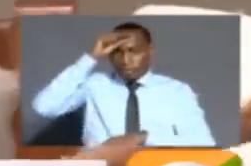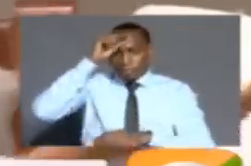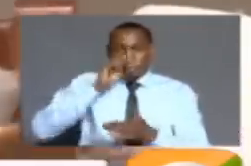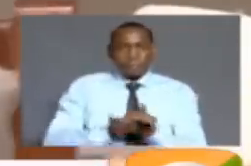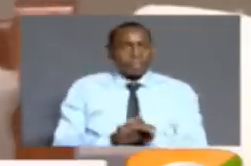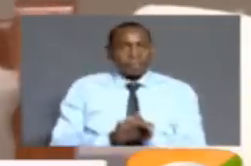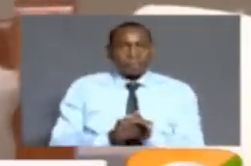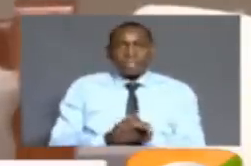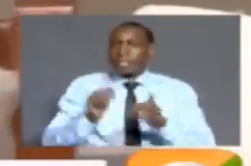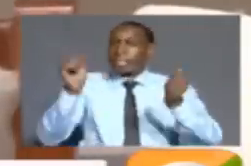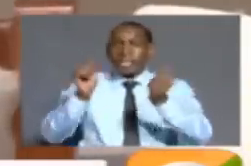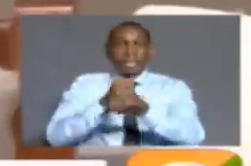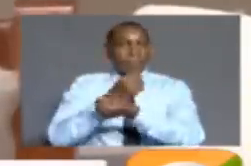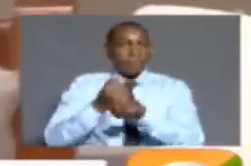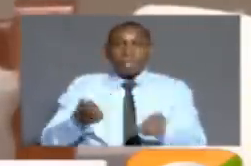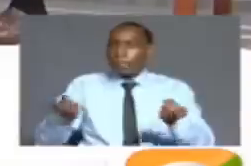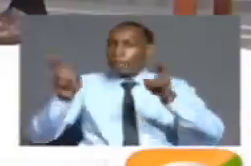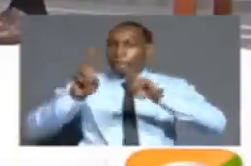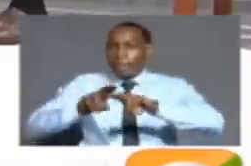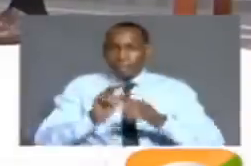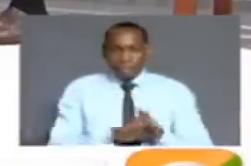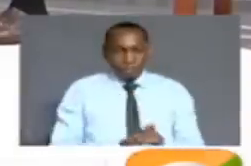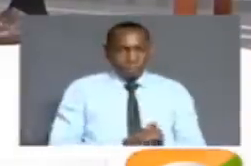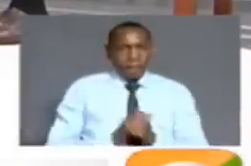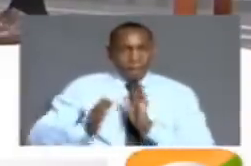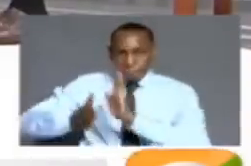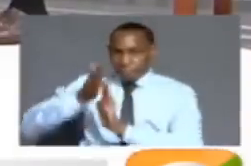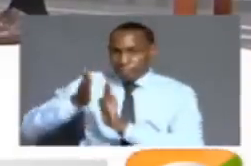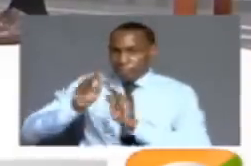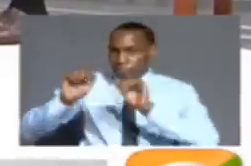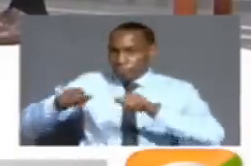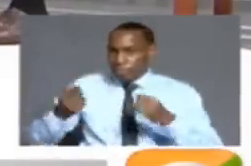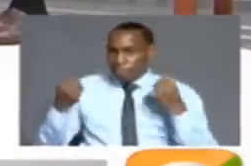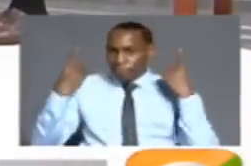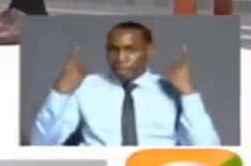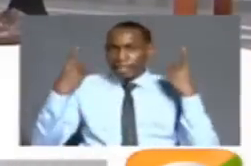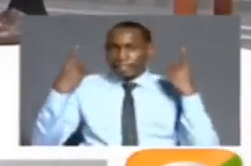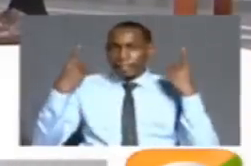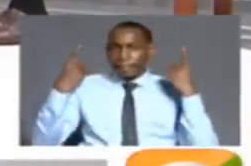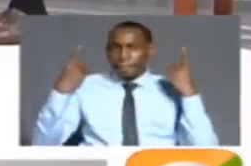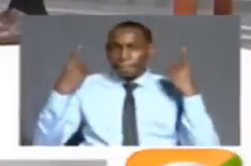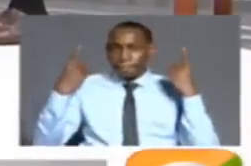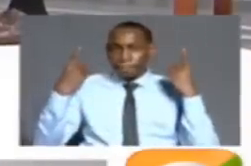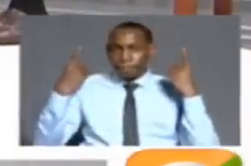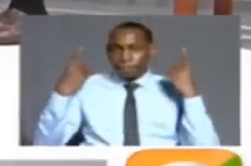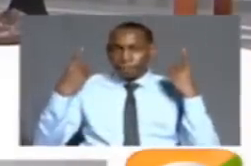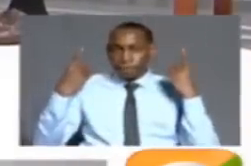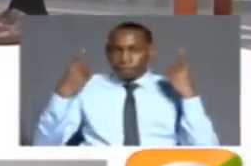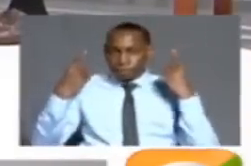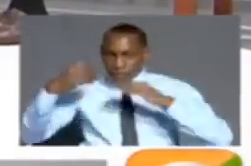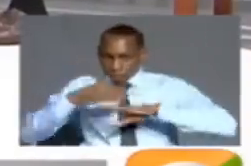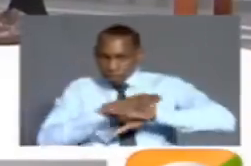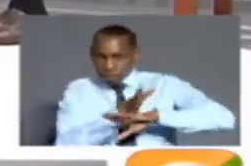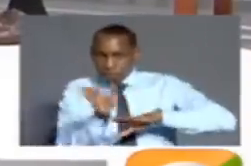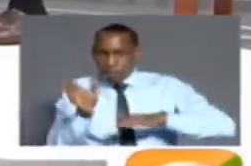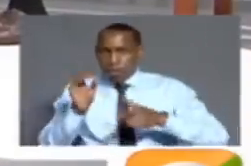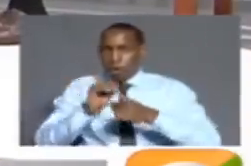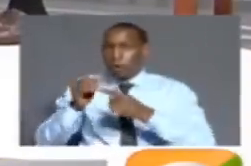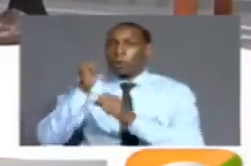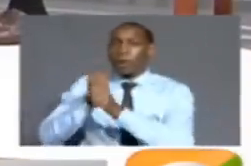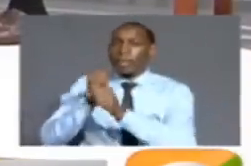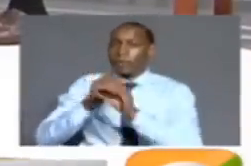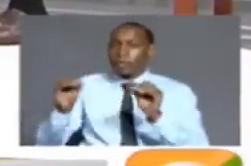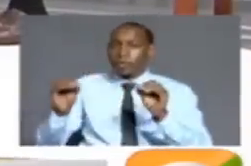genius to know that's not possible. Okay, so real quick, just so that I can understand, was this mischief or was this